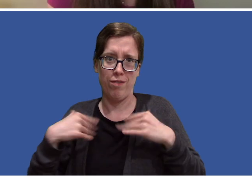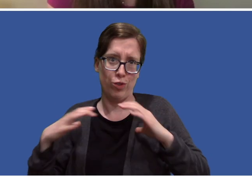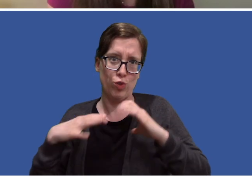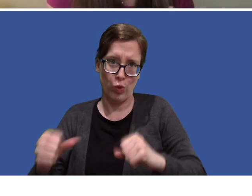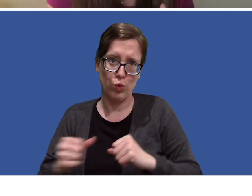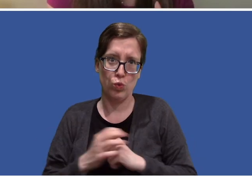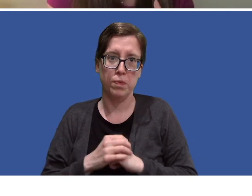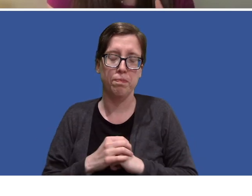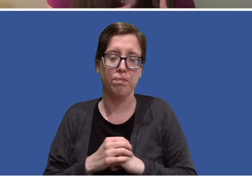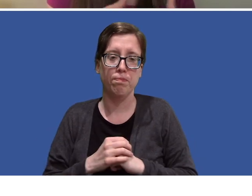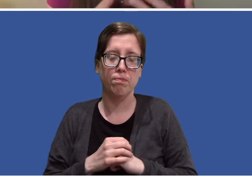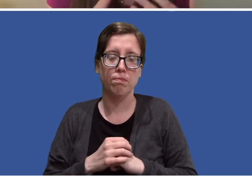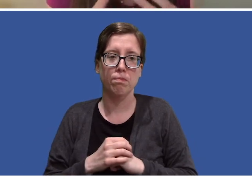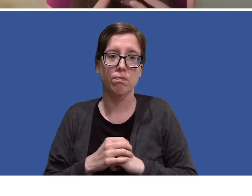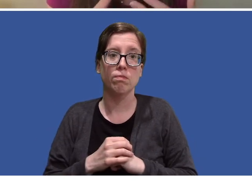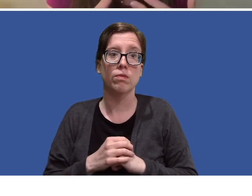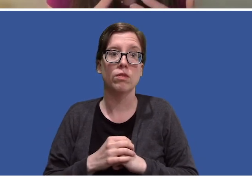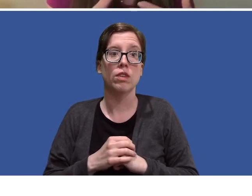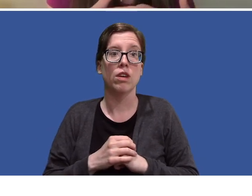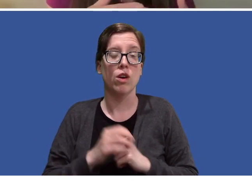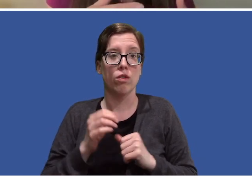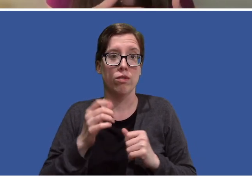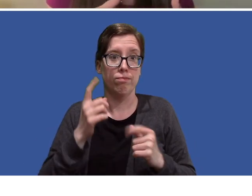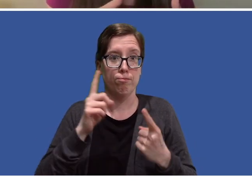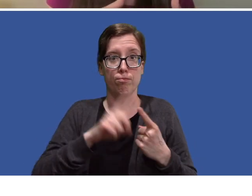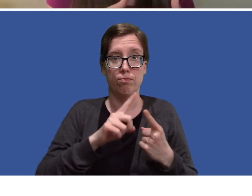as well as organizing